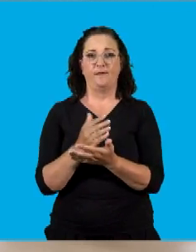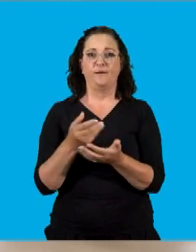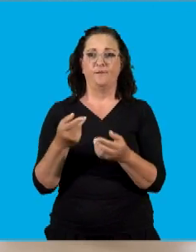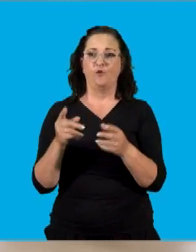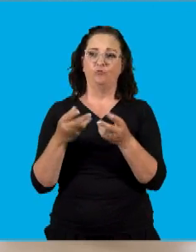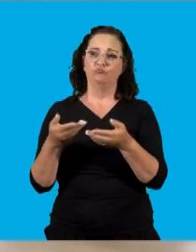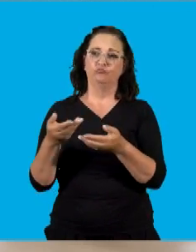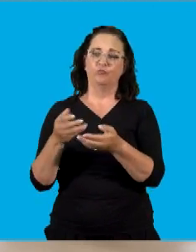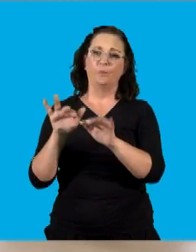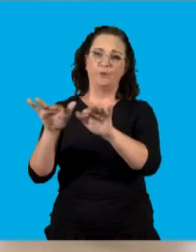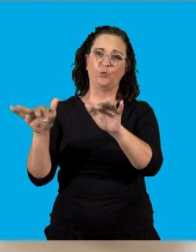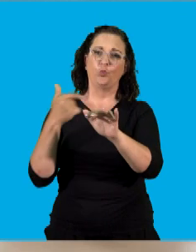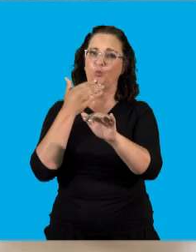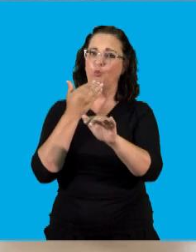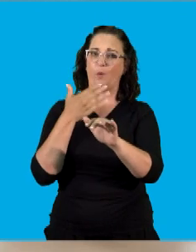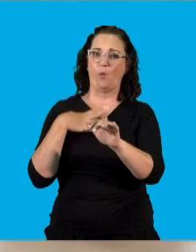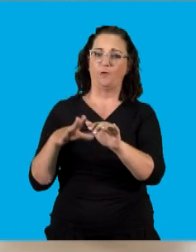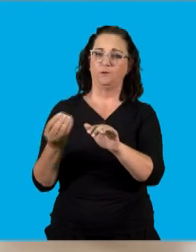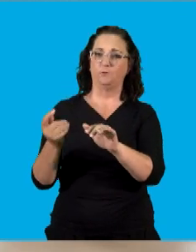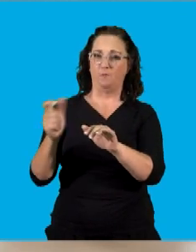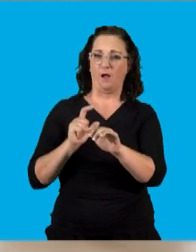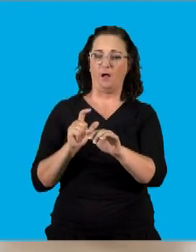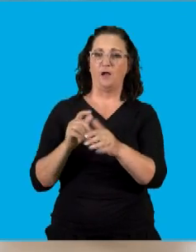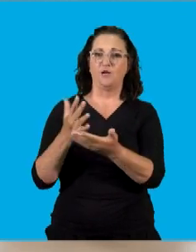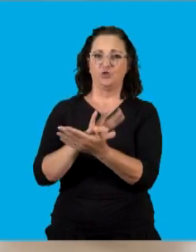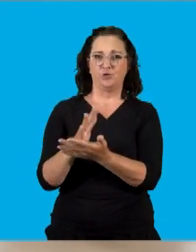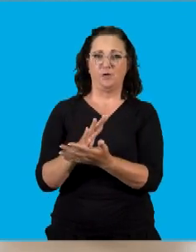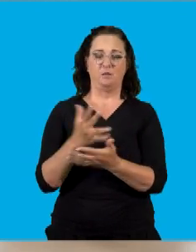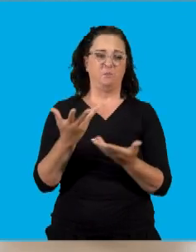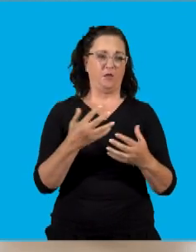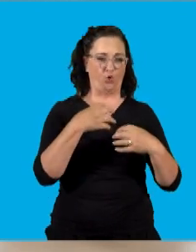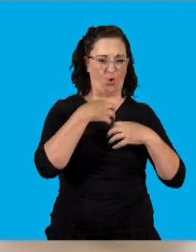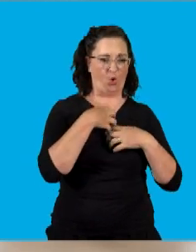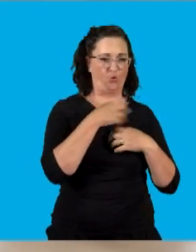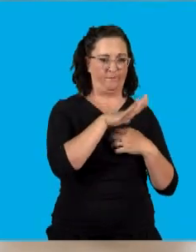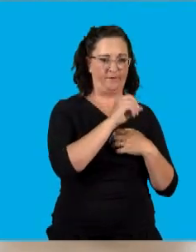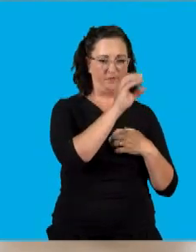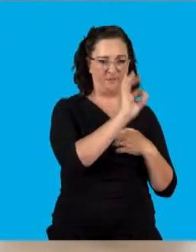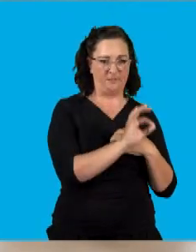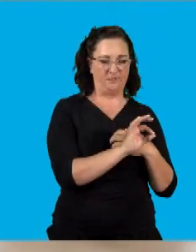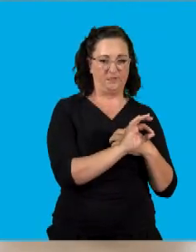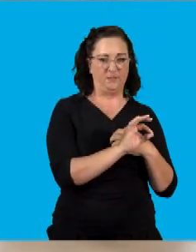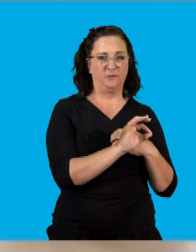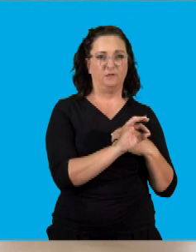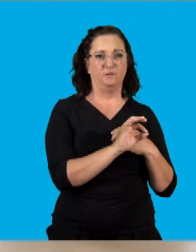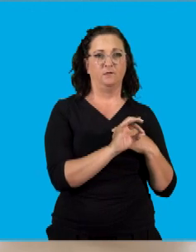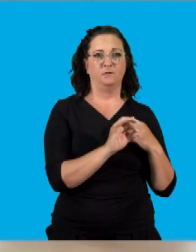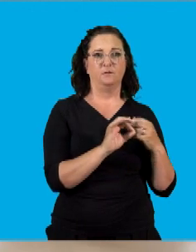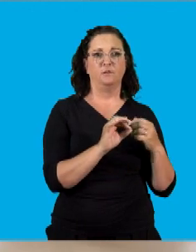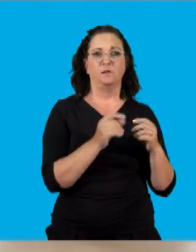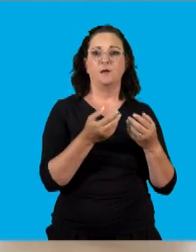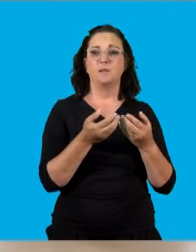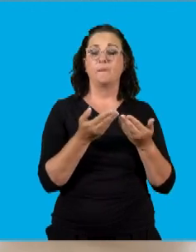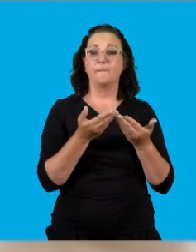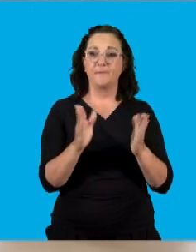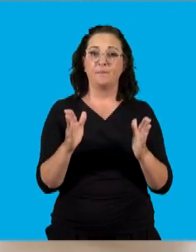issue of shares to shareholders. So if you own 50% shares, then it simply means that you are owning that particular